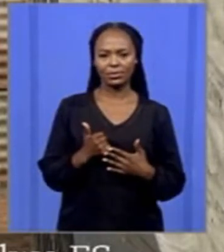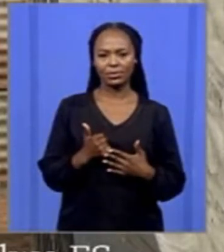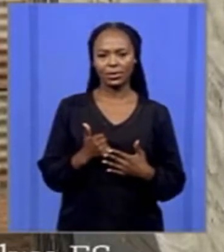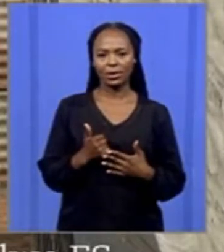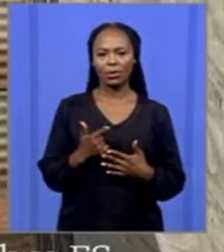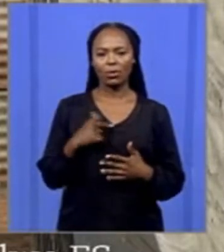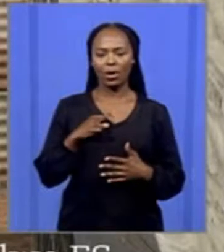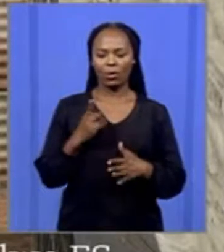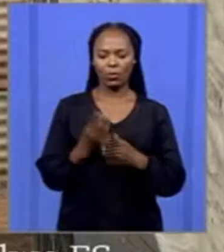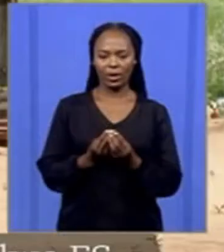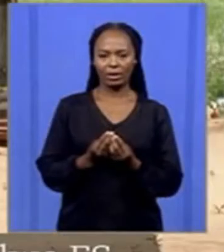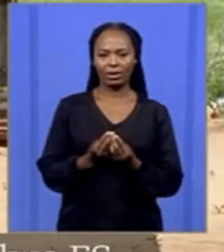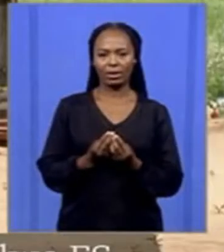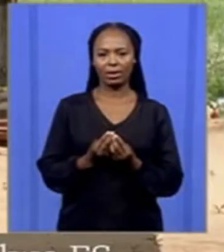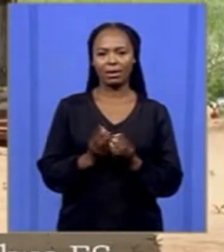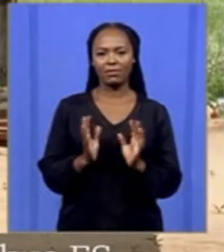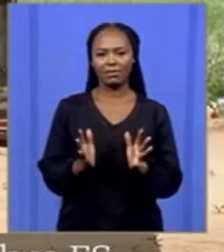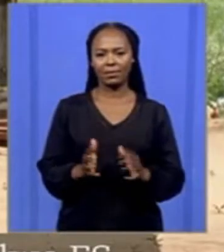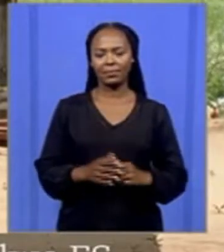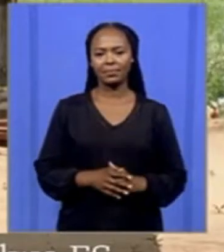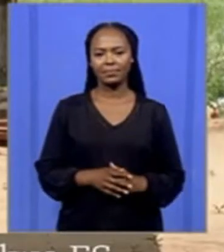ena mona.